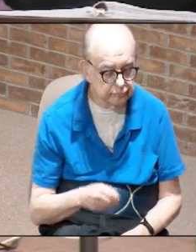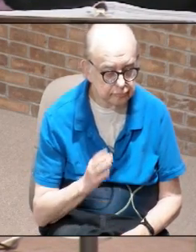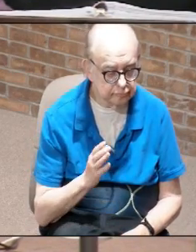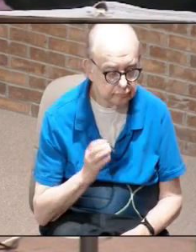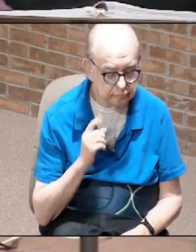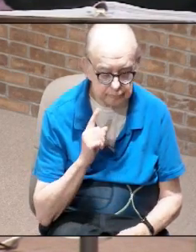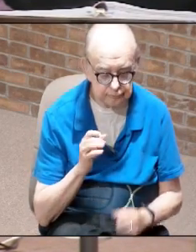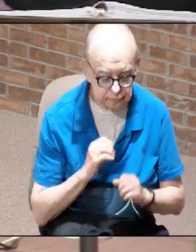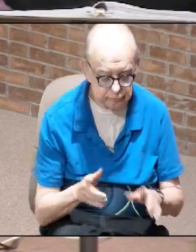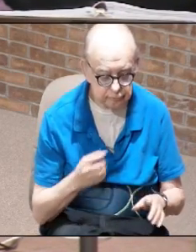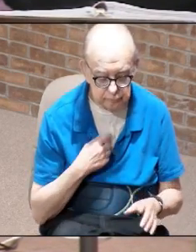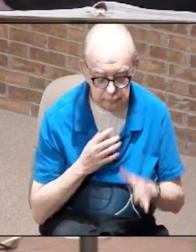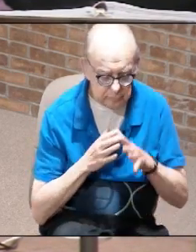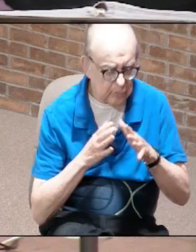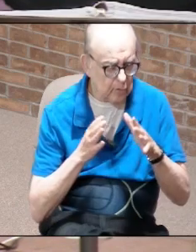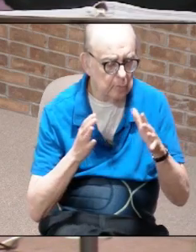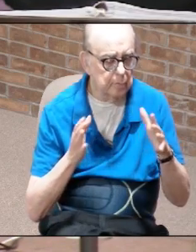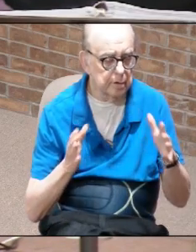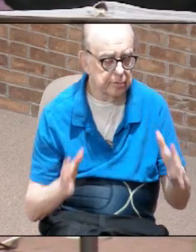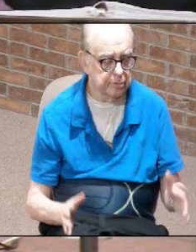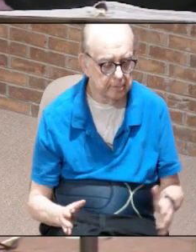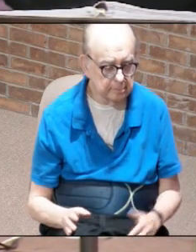He will bless me so much